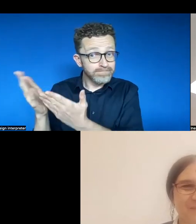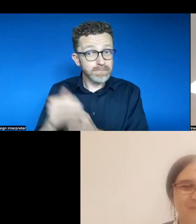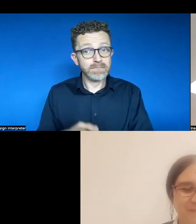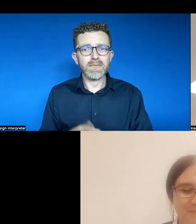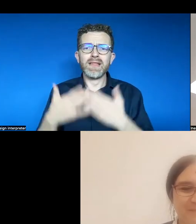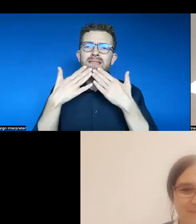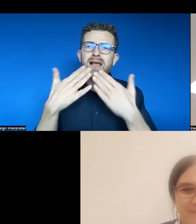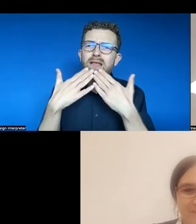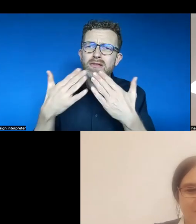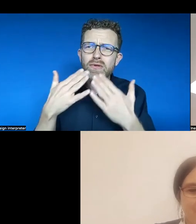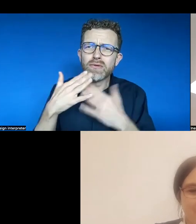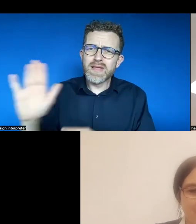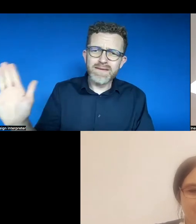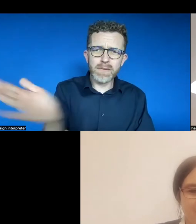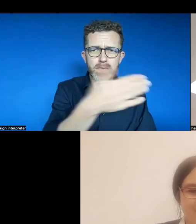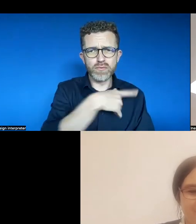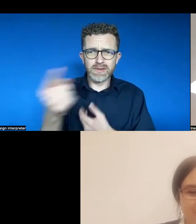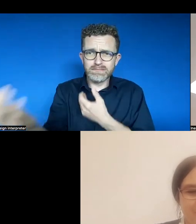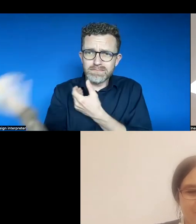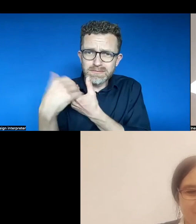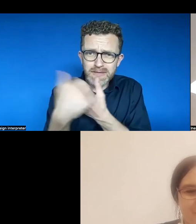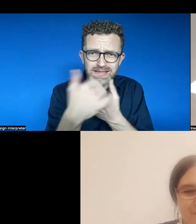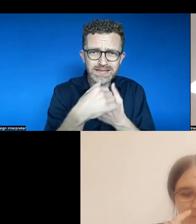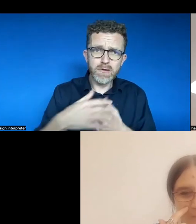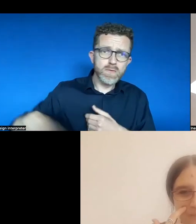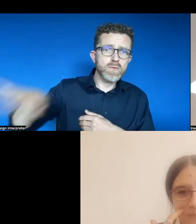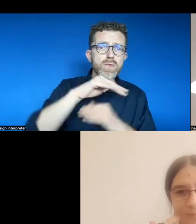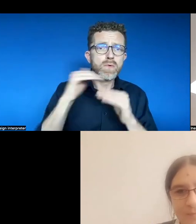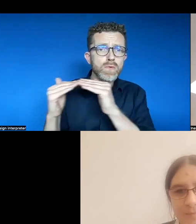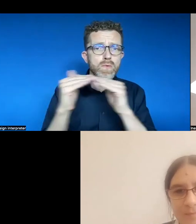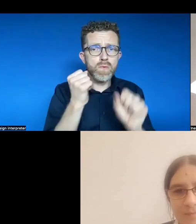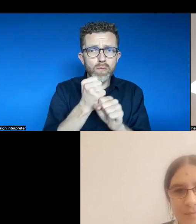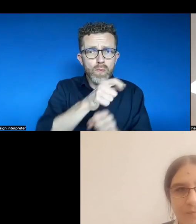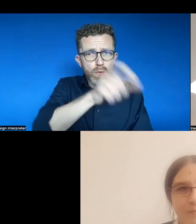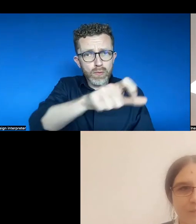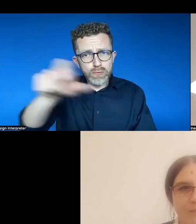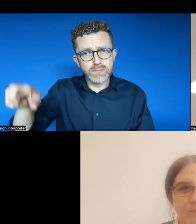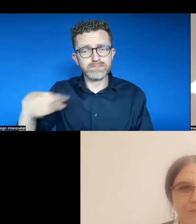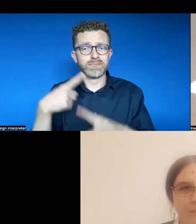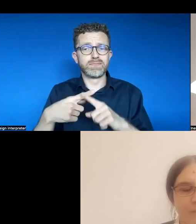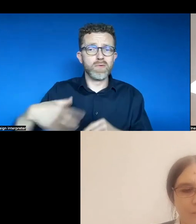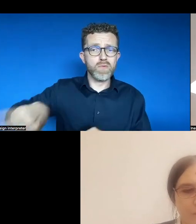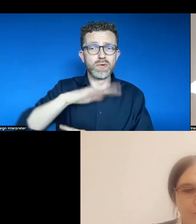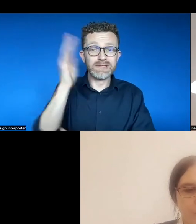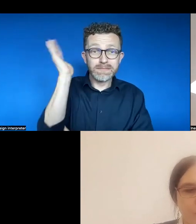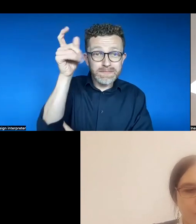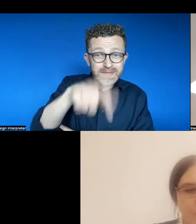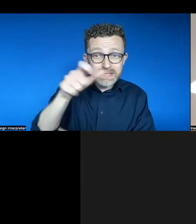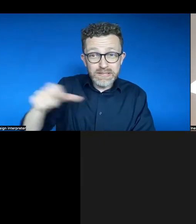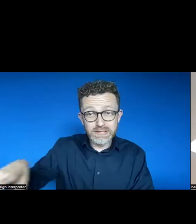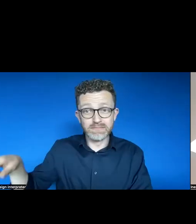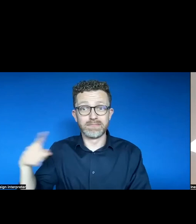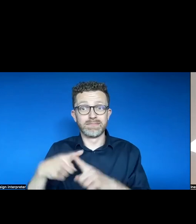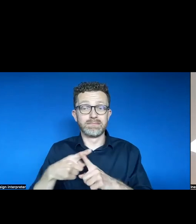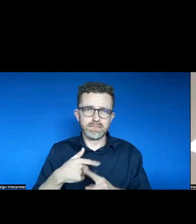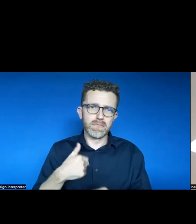colleagues at DRI and all our speakers, of course. And just to remind you that you will be able to find a